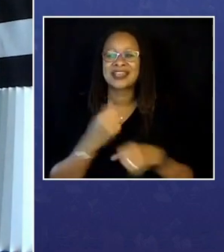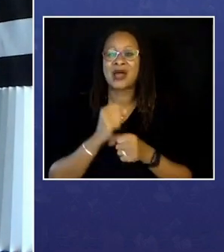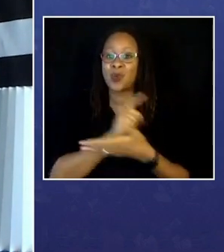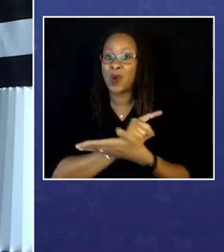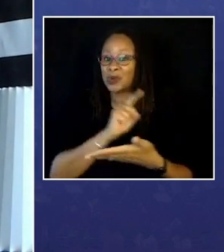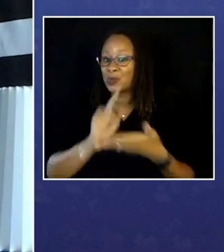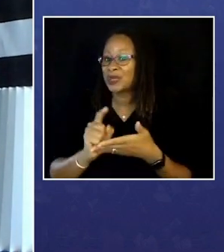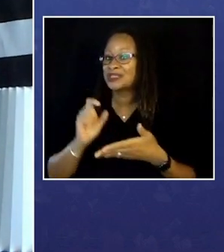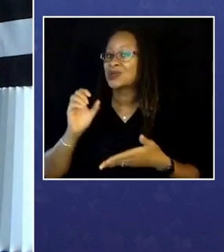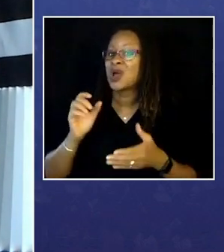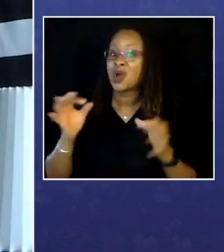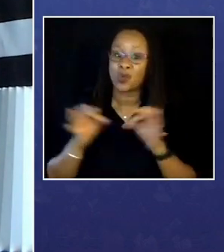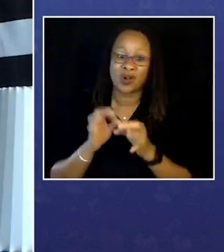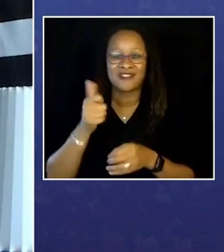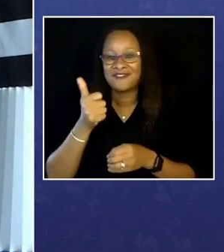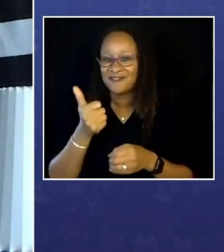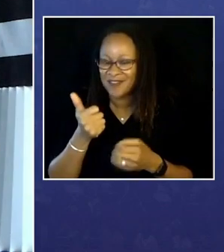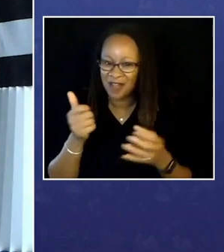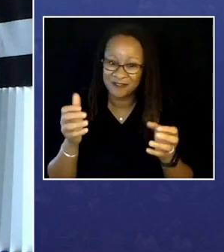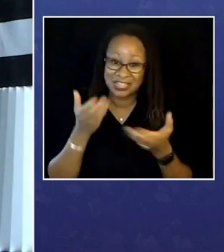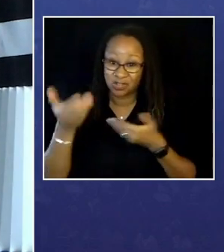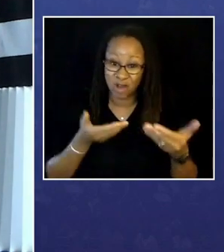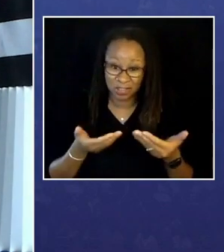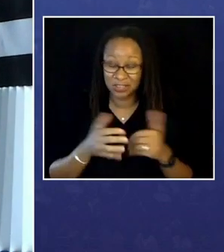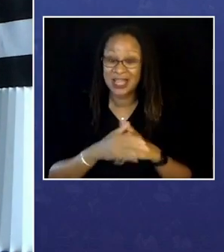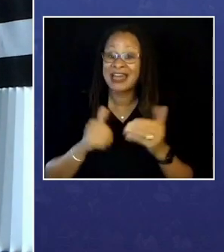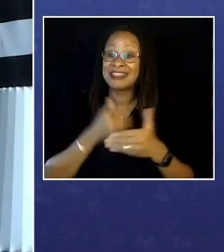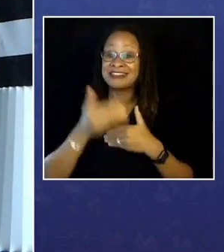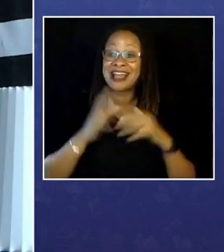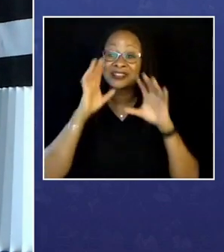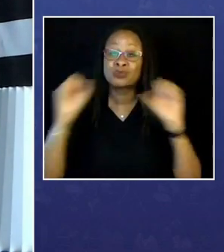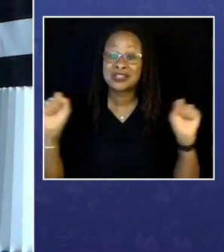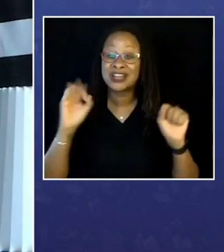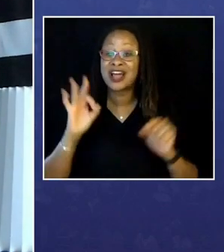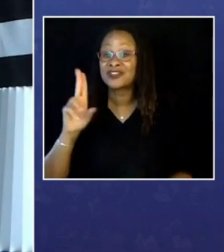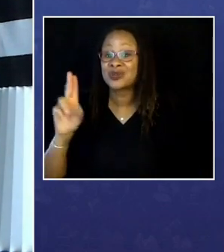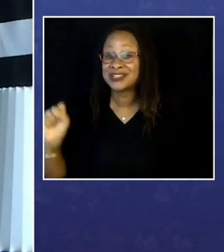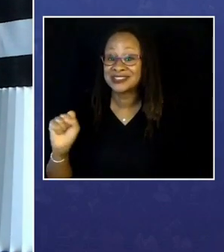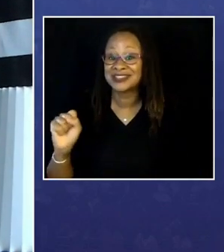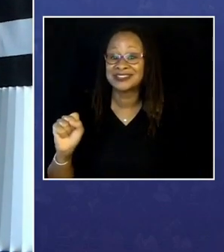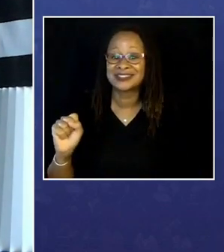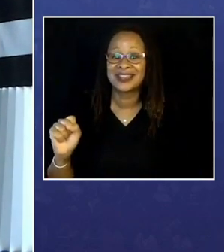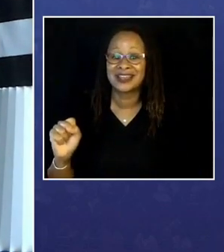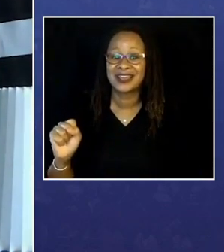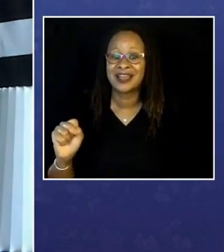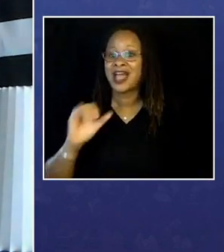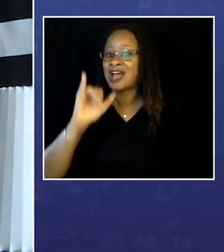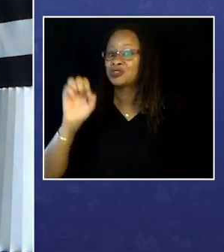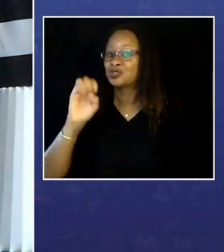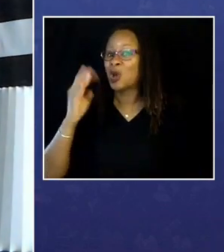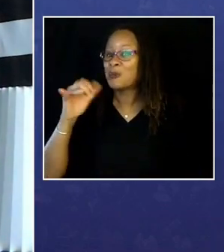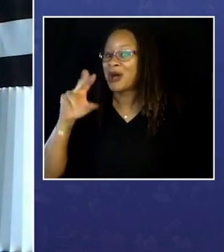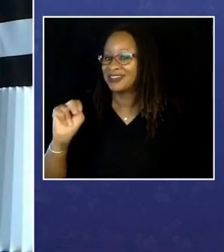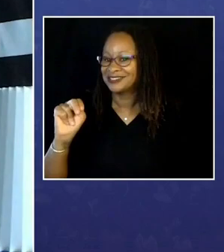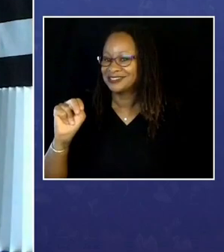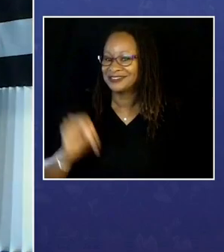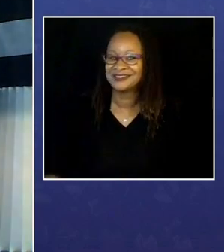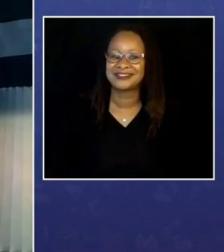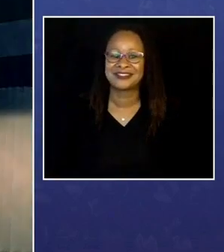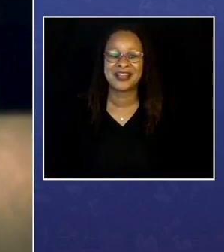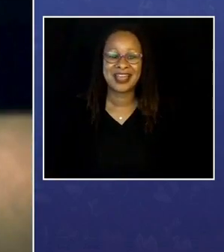a week's worth of one anyway, the next president of the United States, Joe